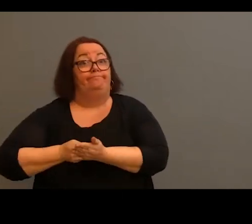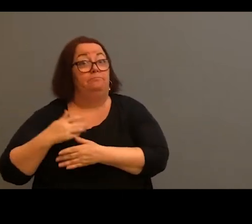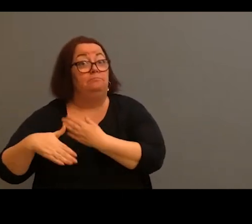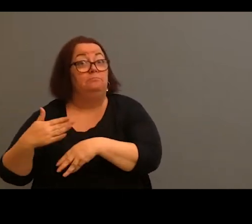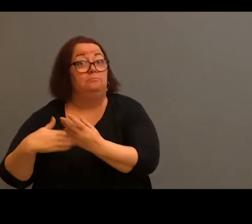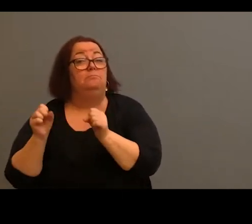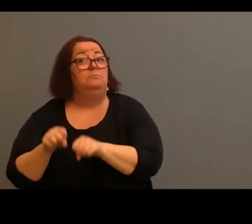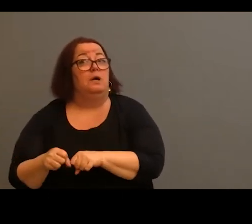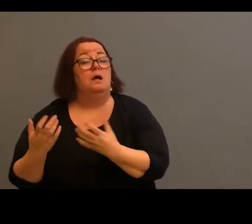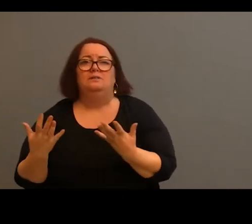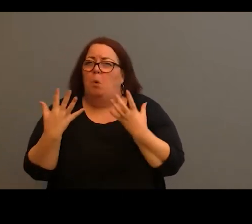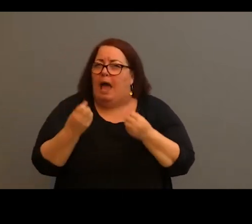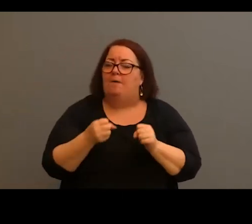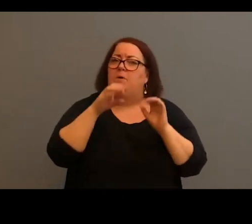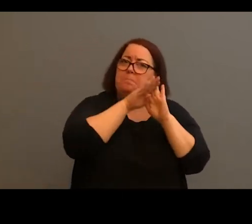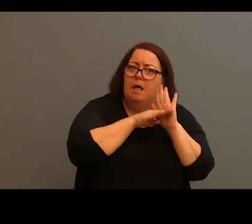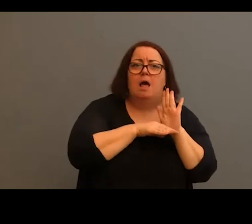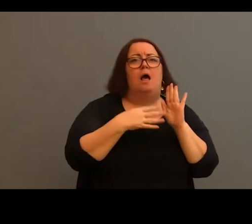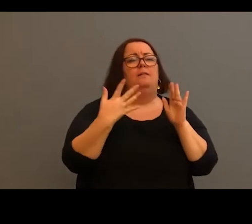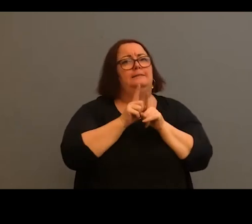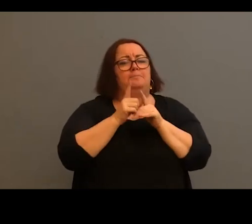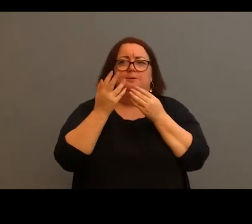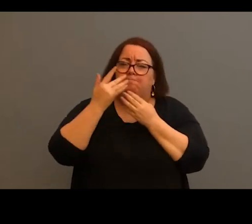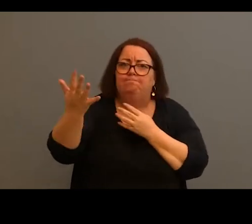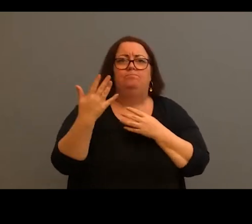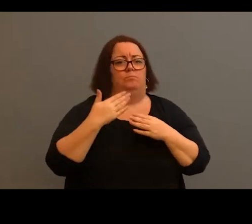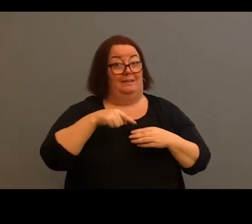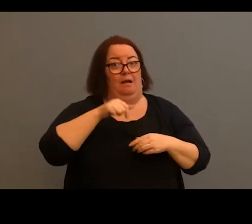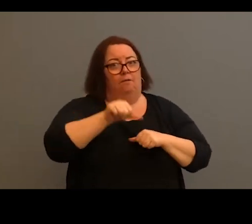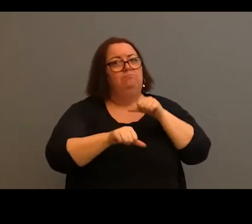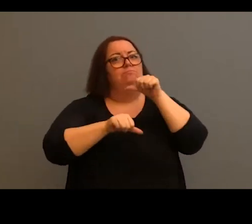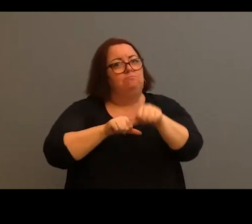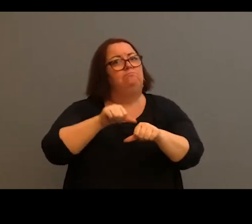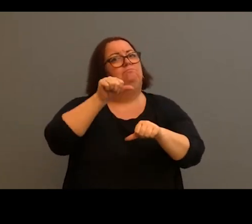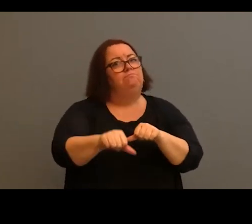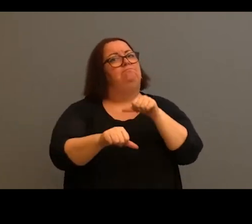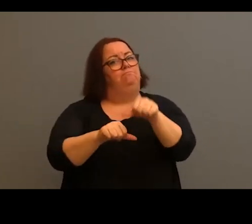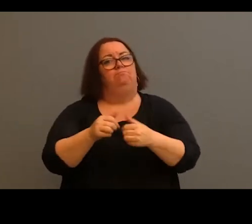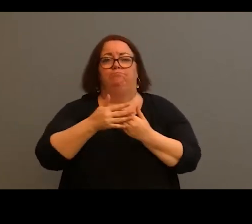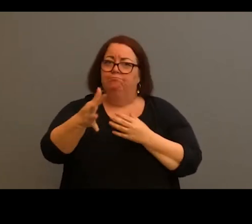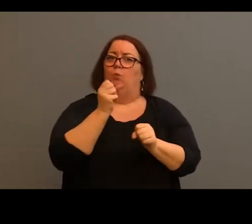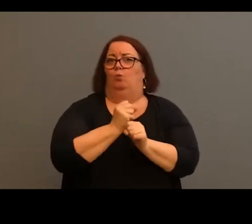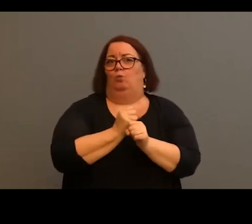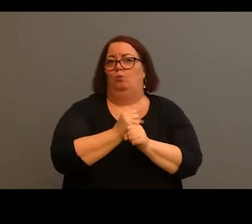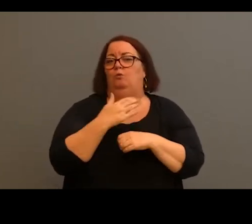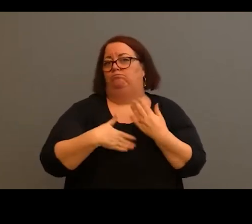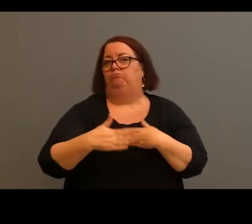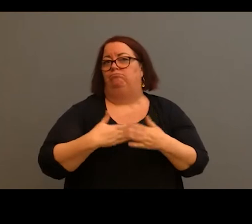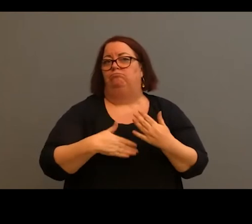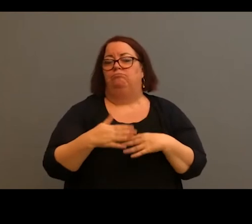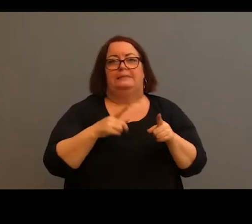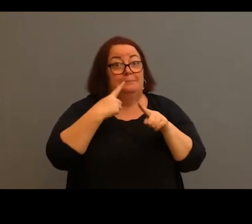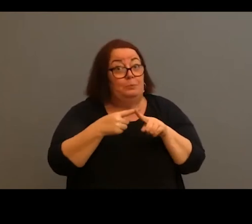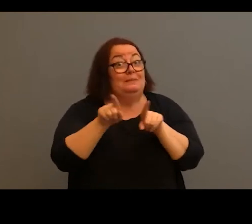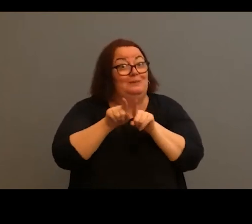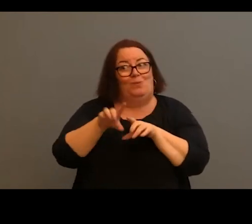more is helpful, as is the various platforms and arenas of cooperation with civil society, which